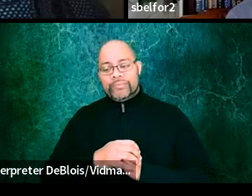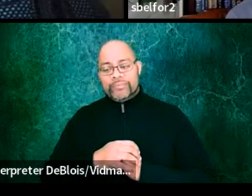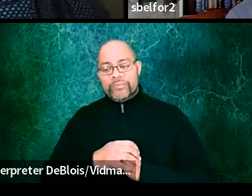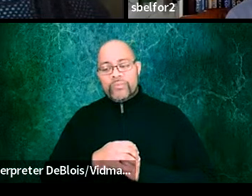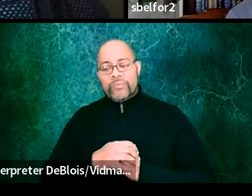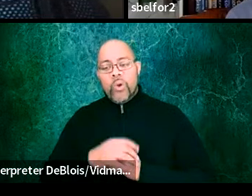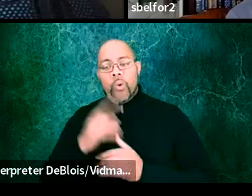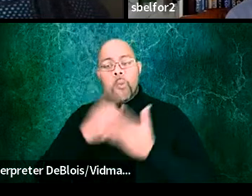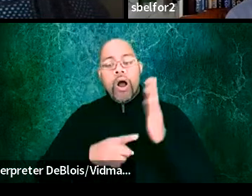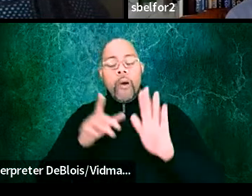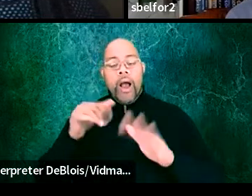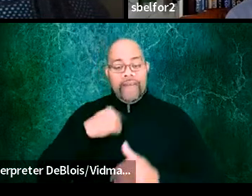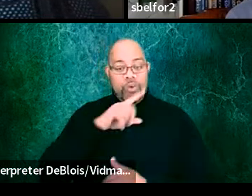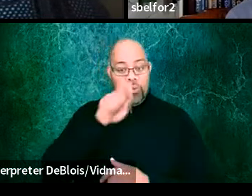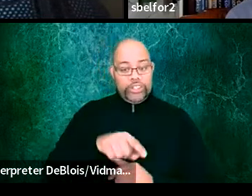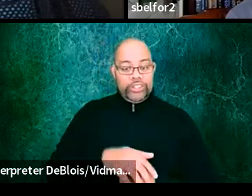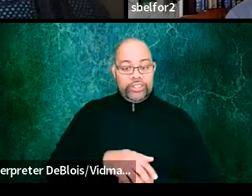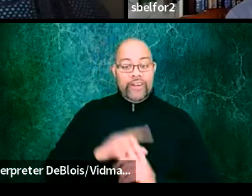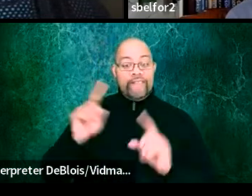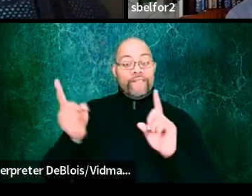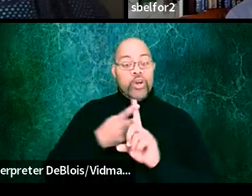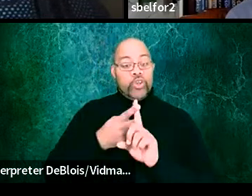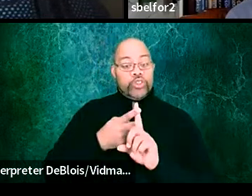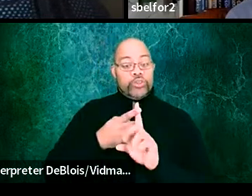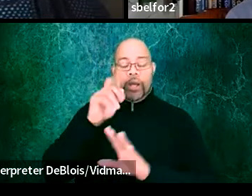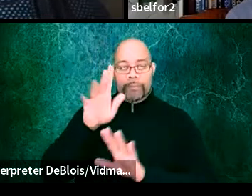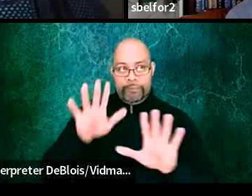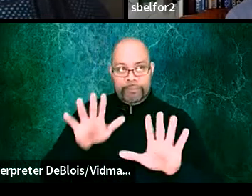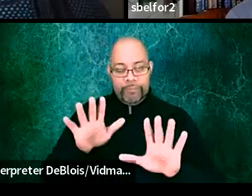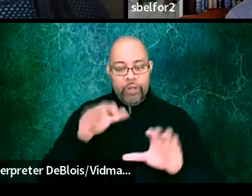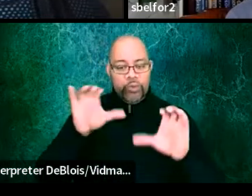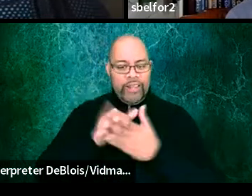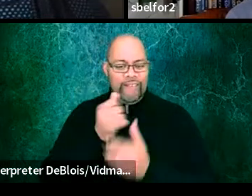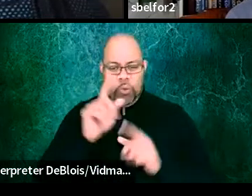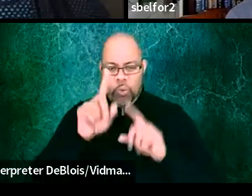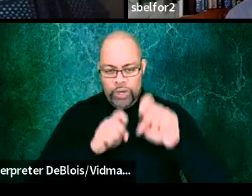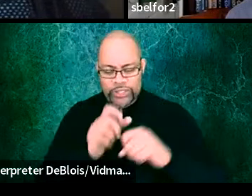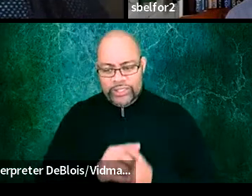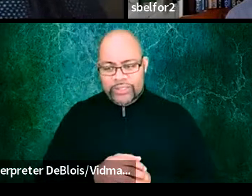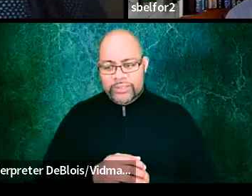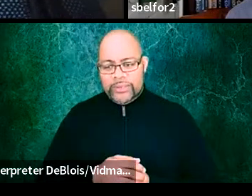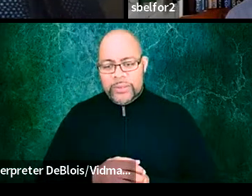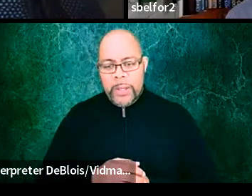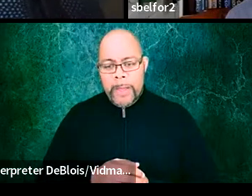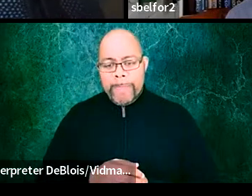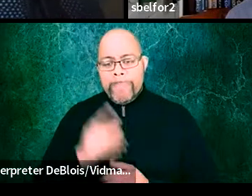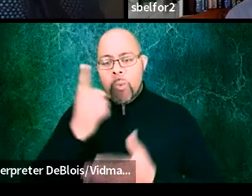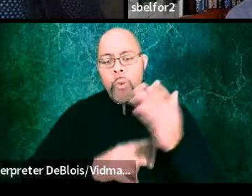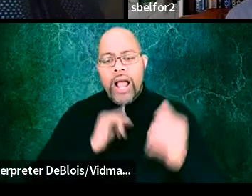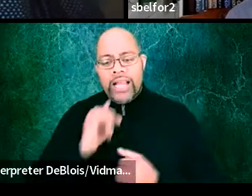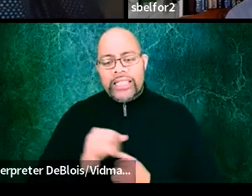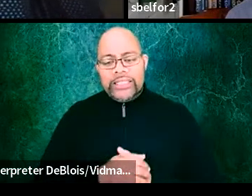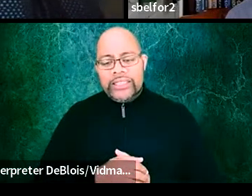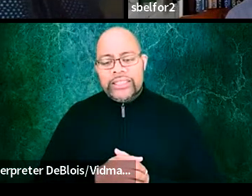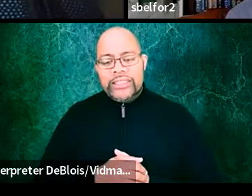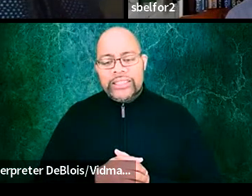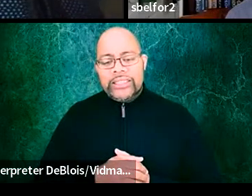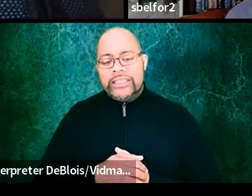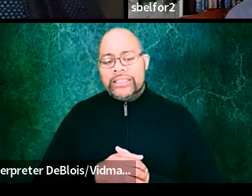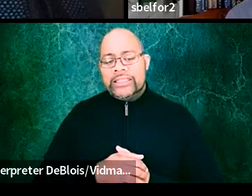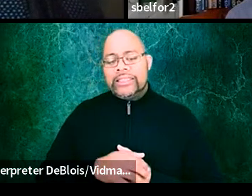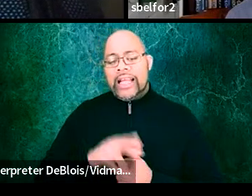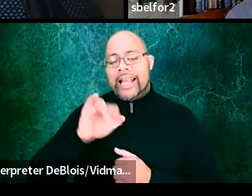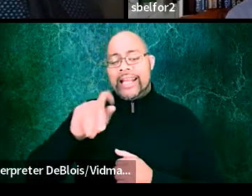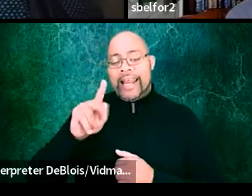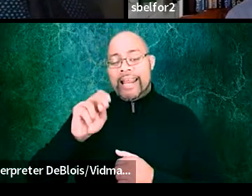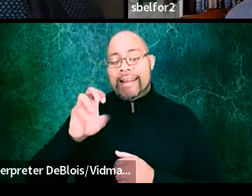What is, okay, I have a question. The first, okay, I'll do a couple questions. What is the nickname that